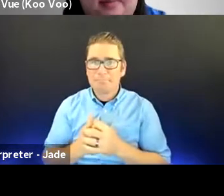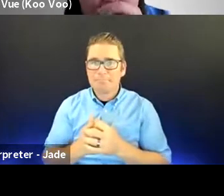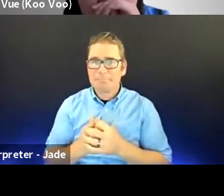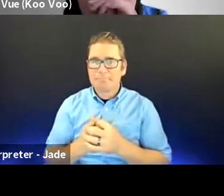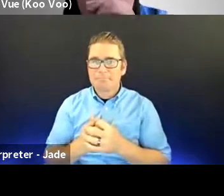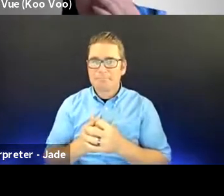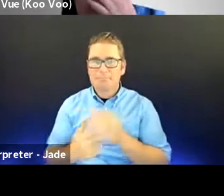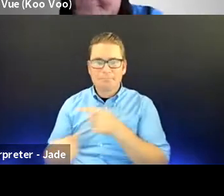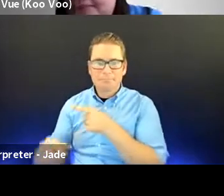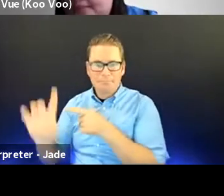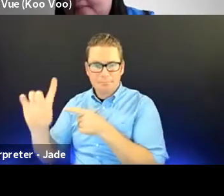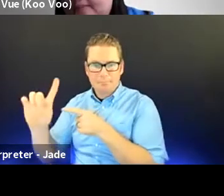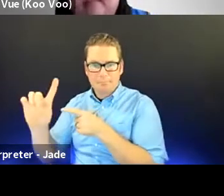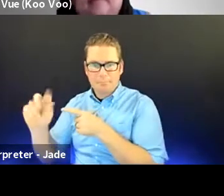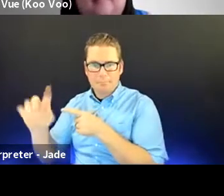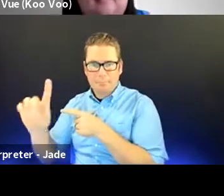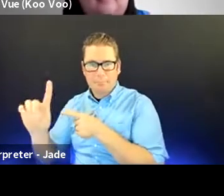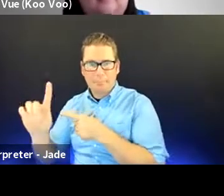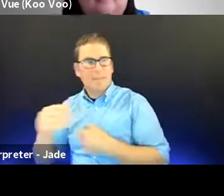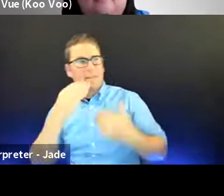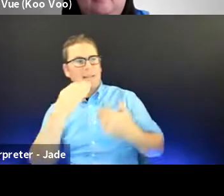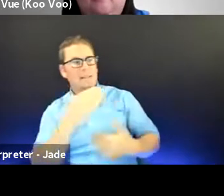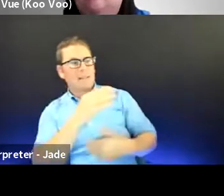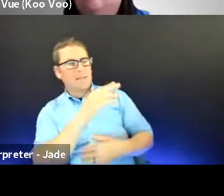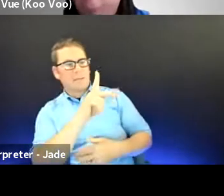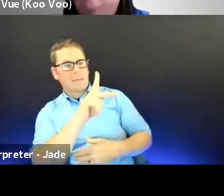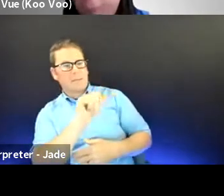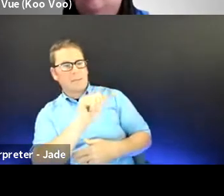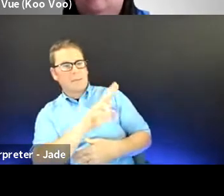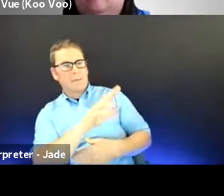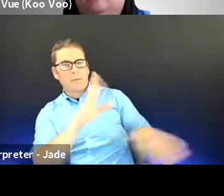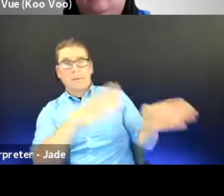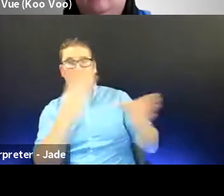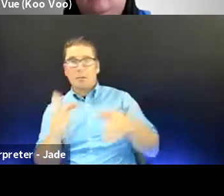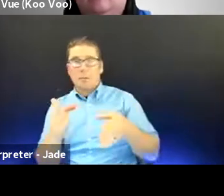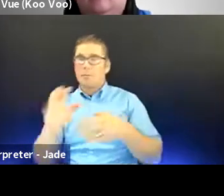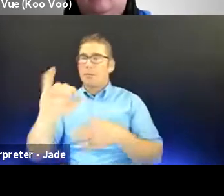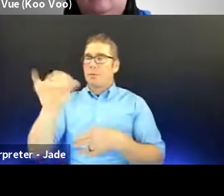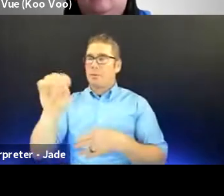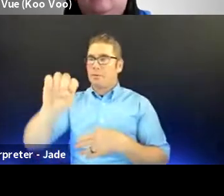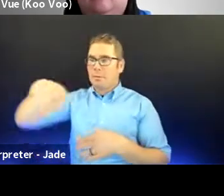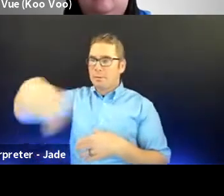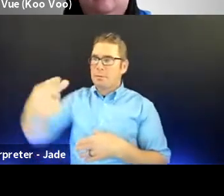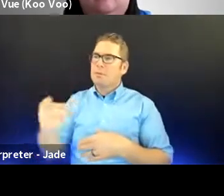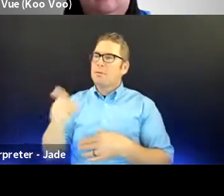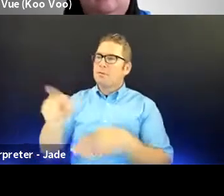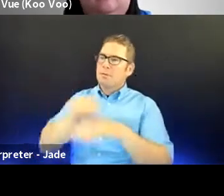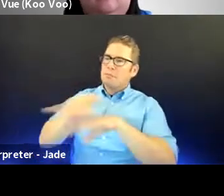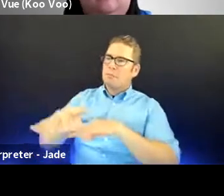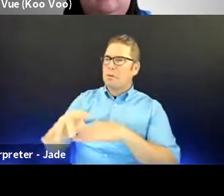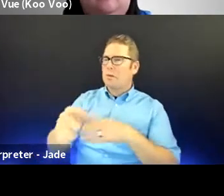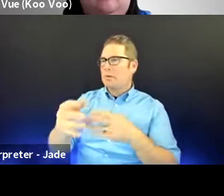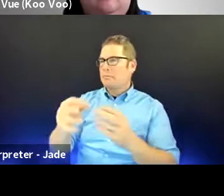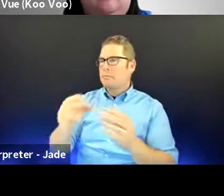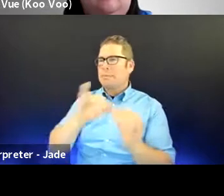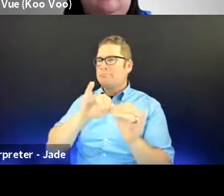Great, thank you, Ku. And Joseph, so what advice would you have for those that are wanting to set off in this similar direction in the